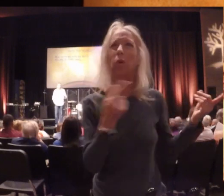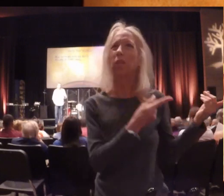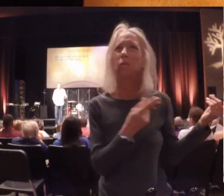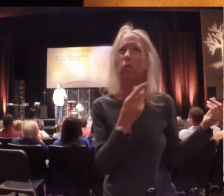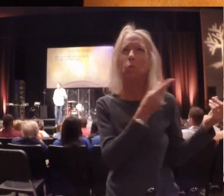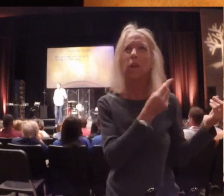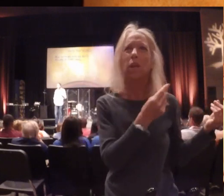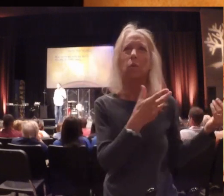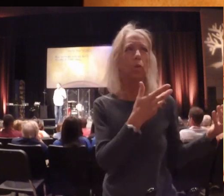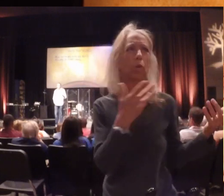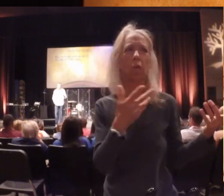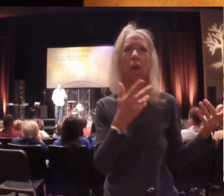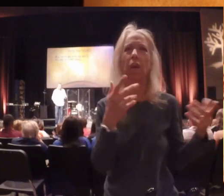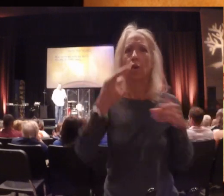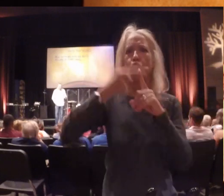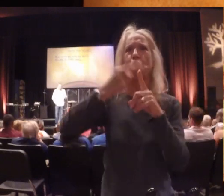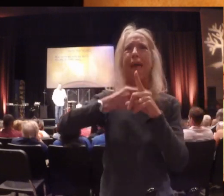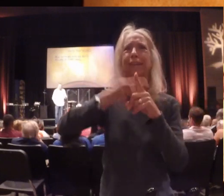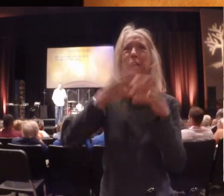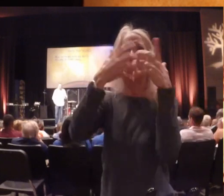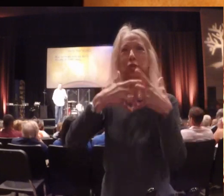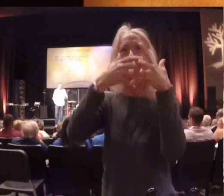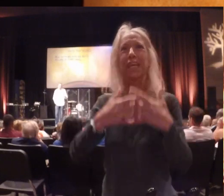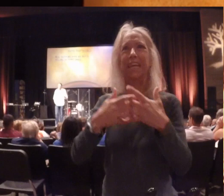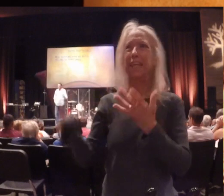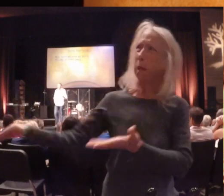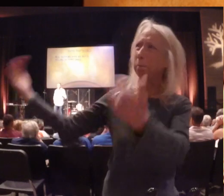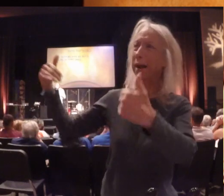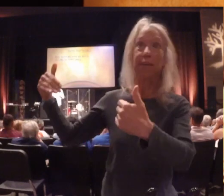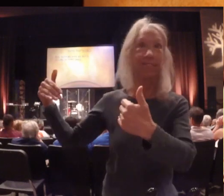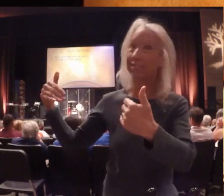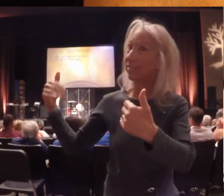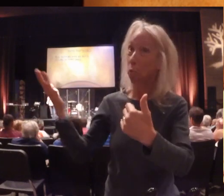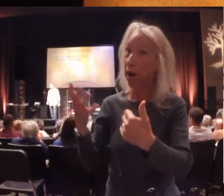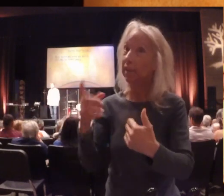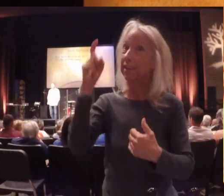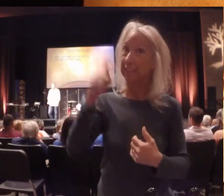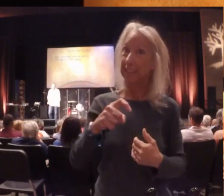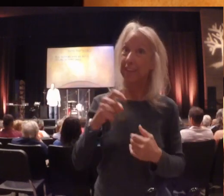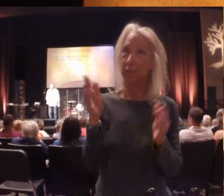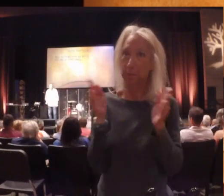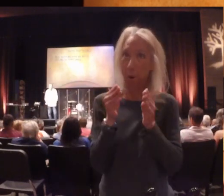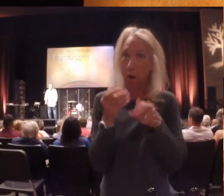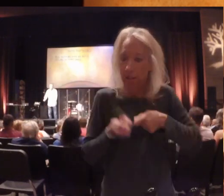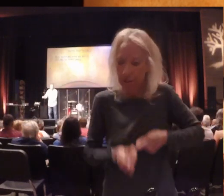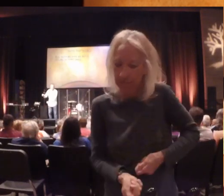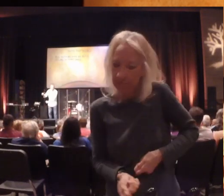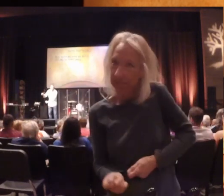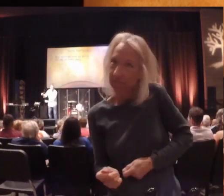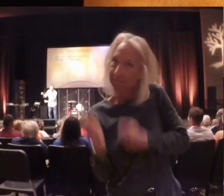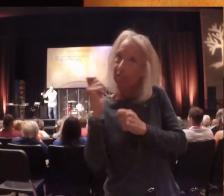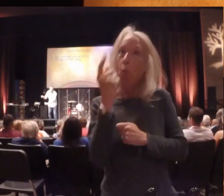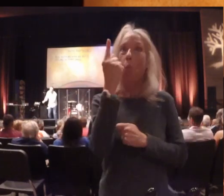they get on the horn and rent a backhoe to come in? No, guess what? They got to do it small